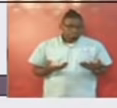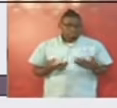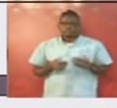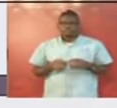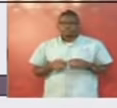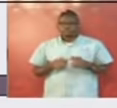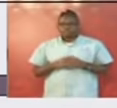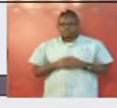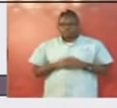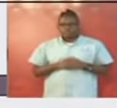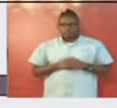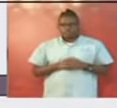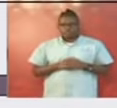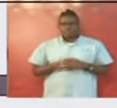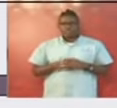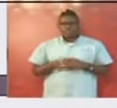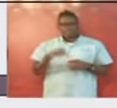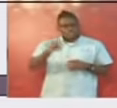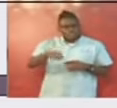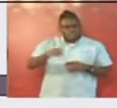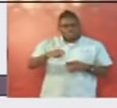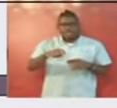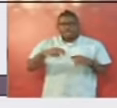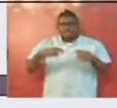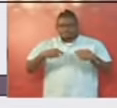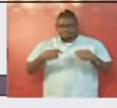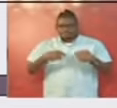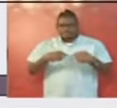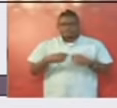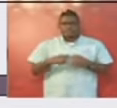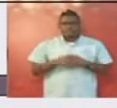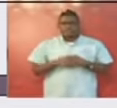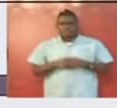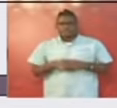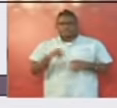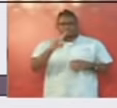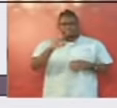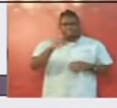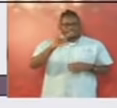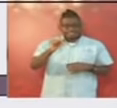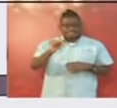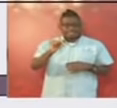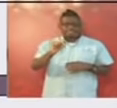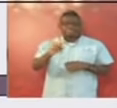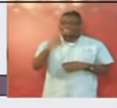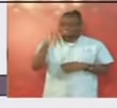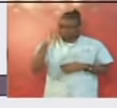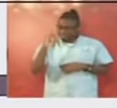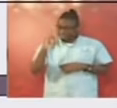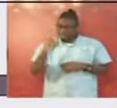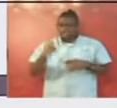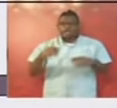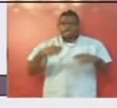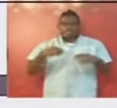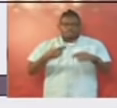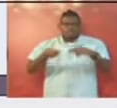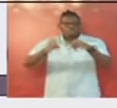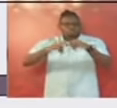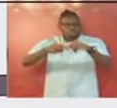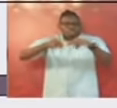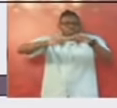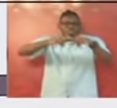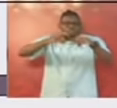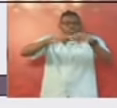to ensure that it would be replete, and thus perhaps increase the level of fighting off those soldiers to bolster